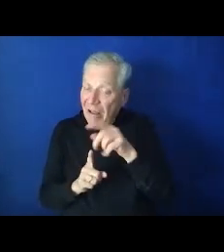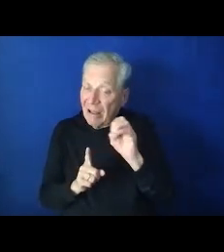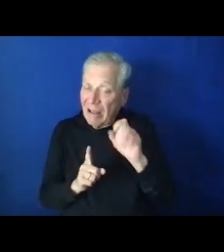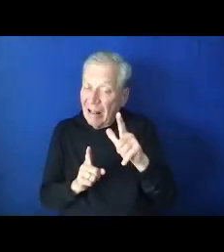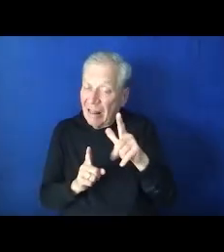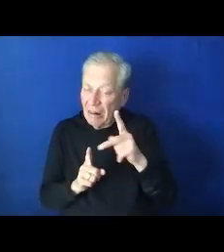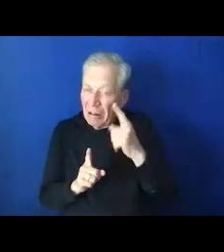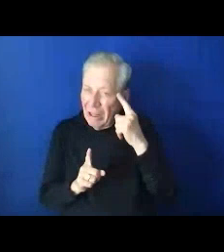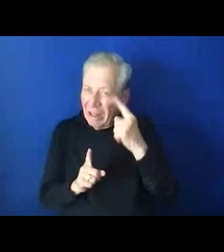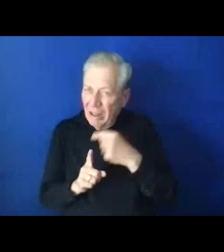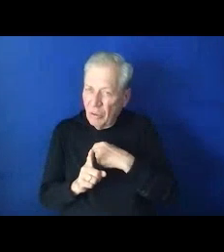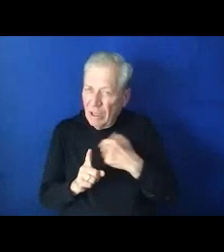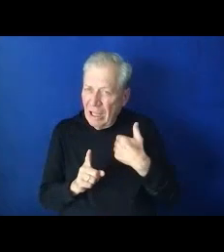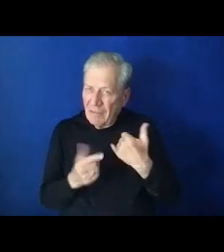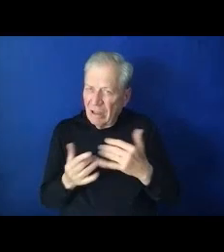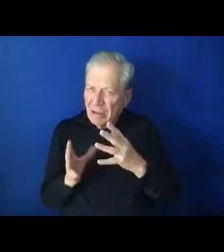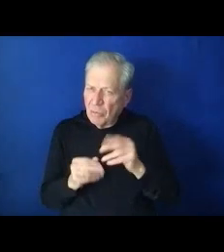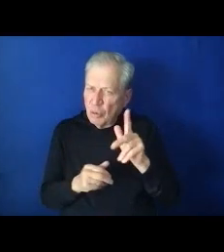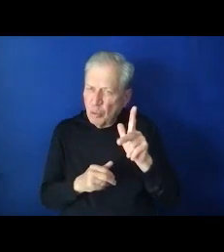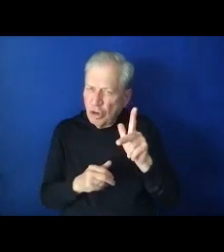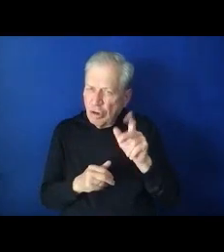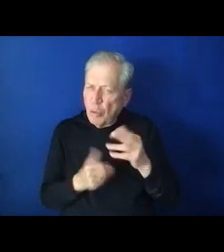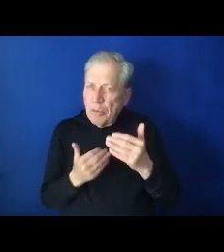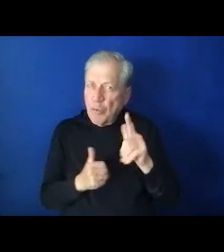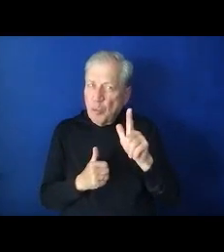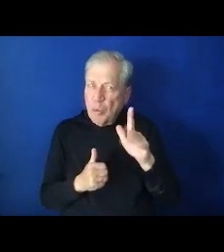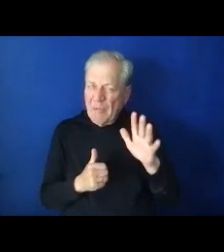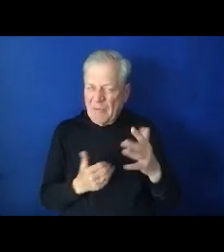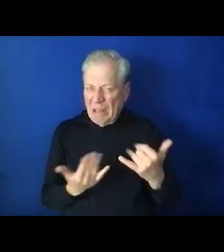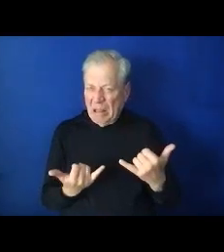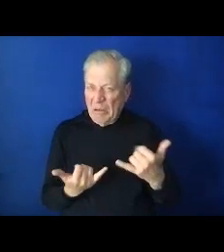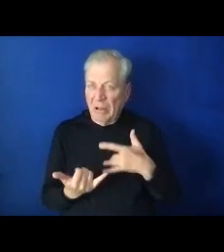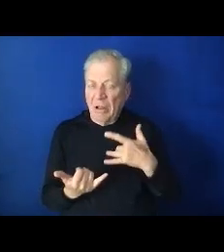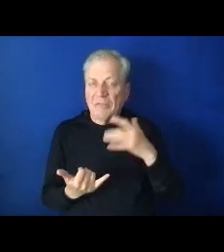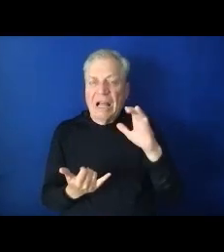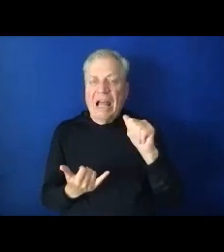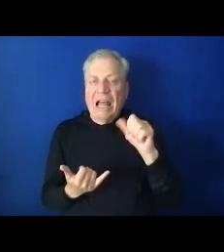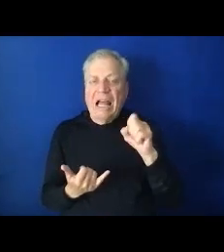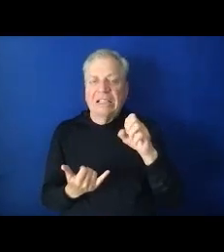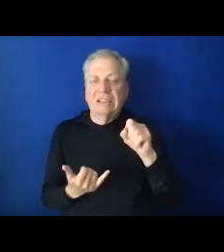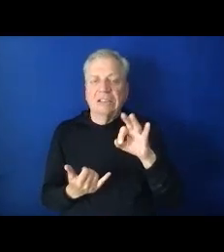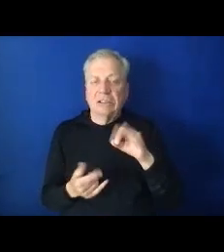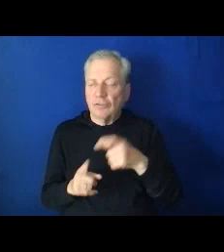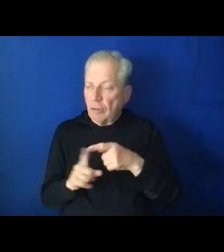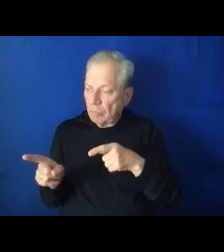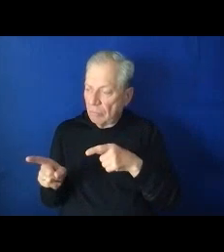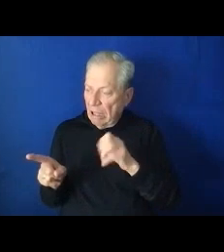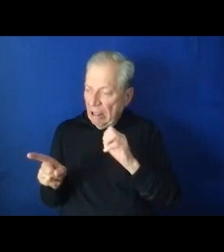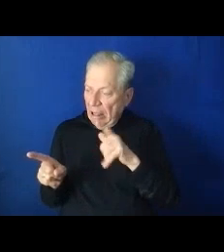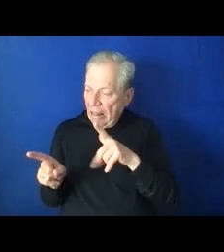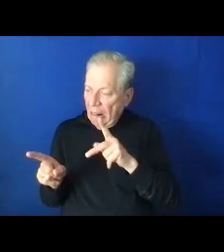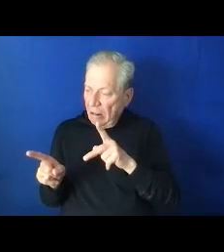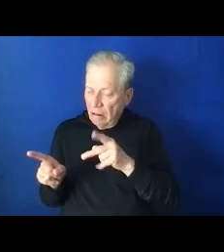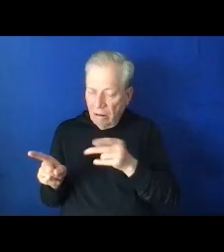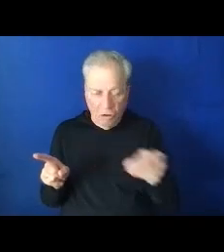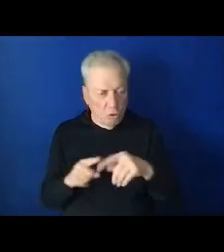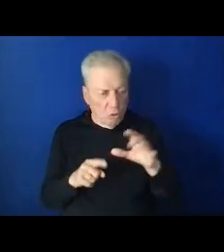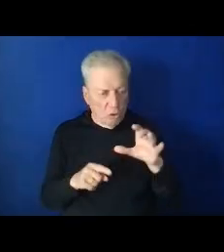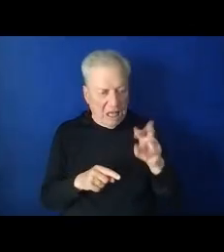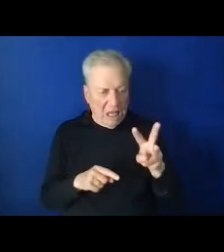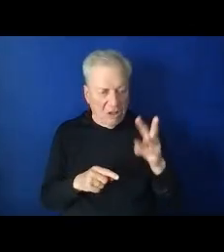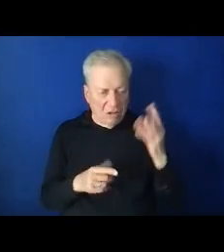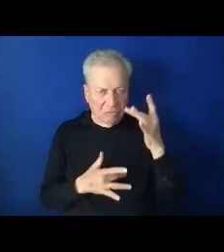got 23, maybe there's 25 now, cases of transmission from elk to cattle. Elk are not regulated in the